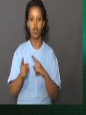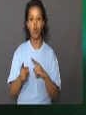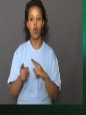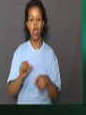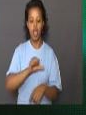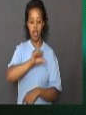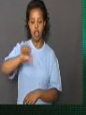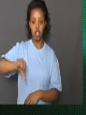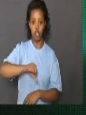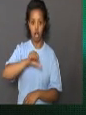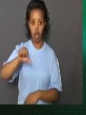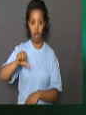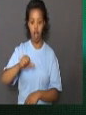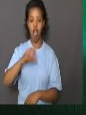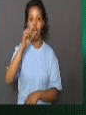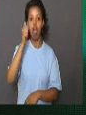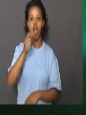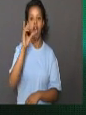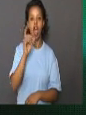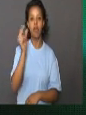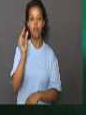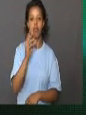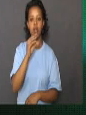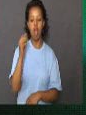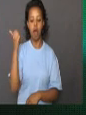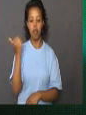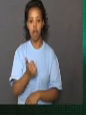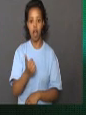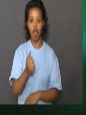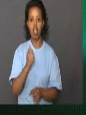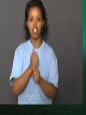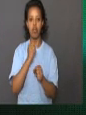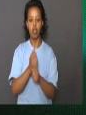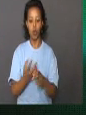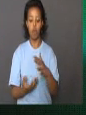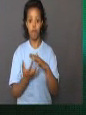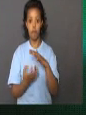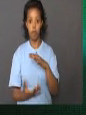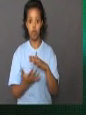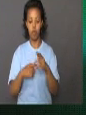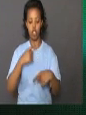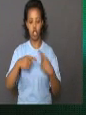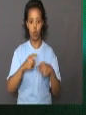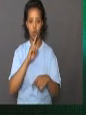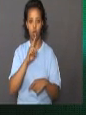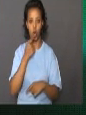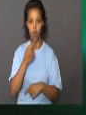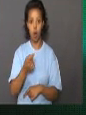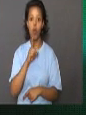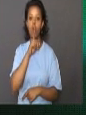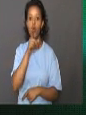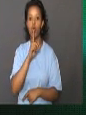Ingera, cheese, and beer are made through fermentation, is